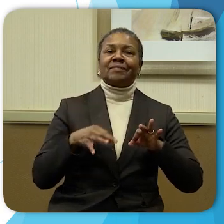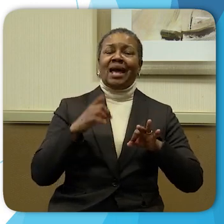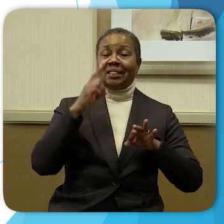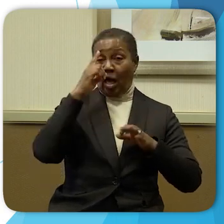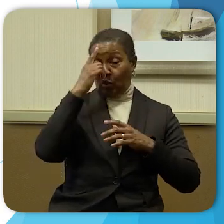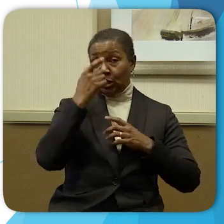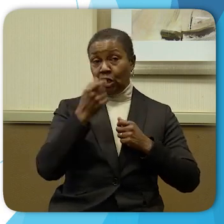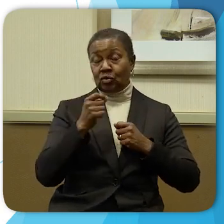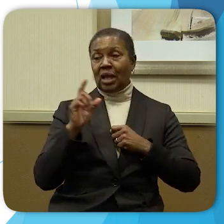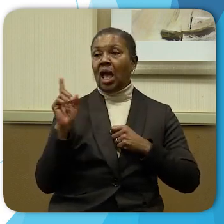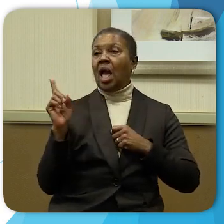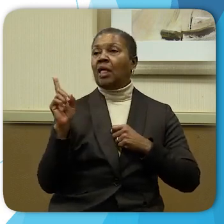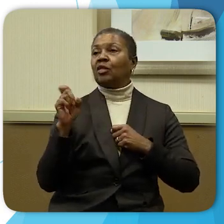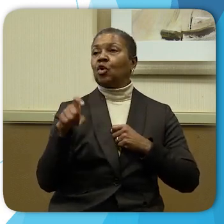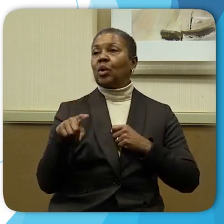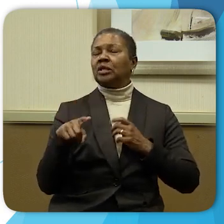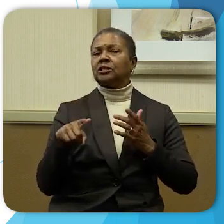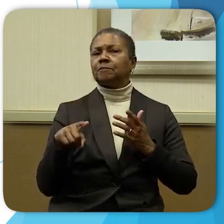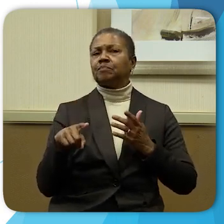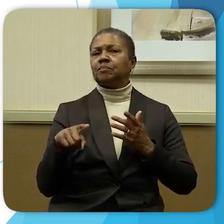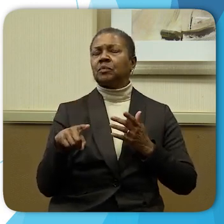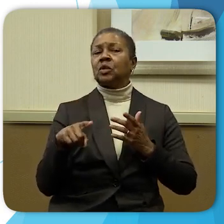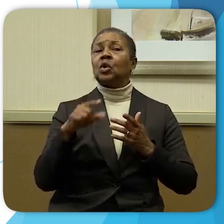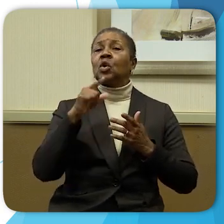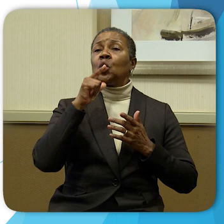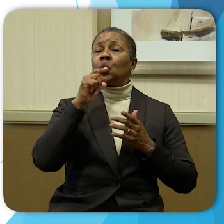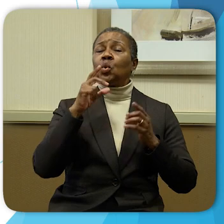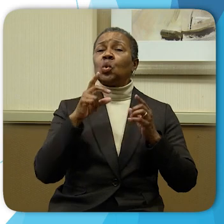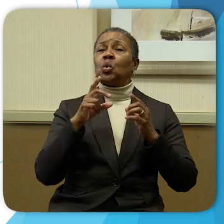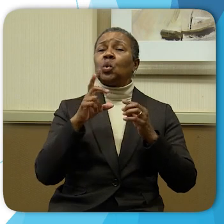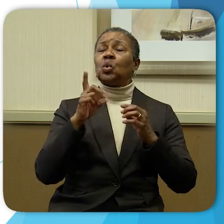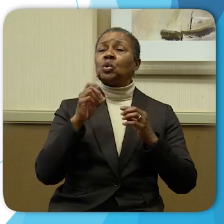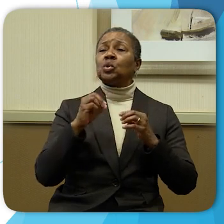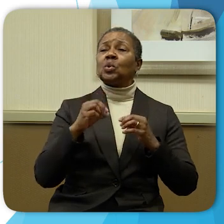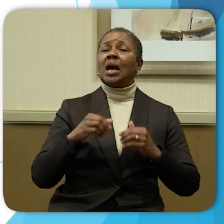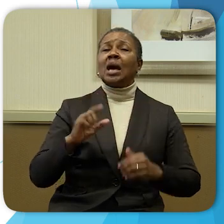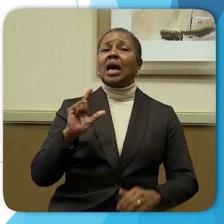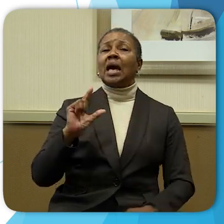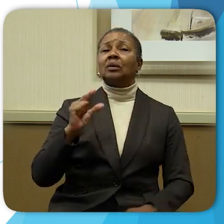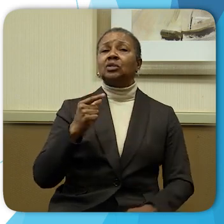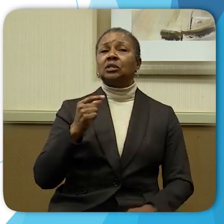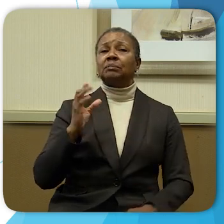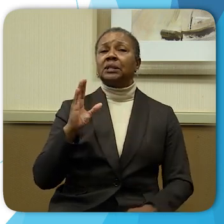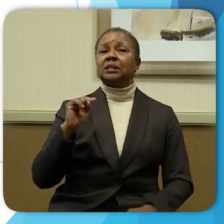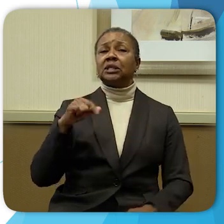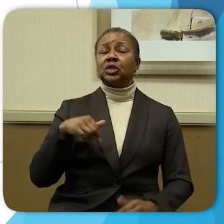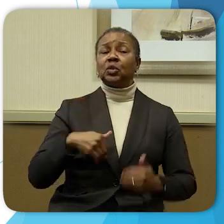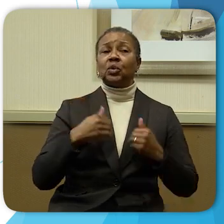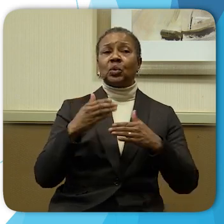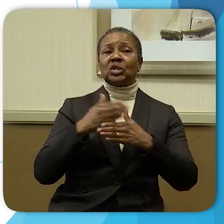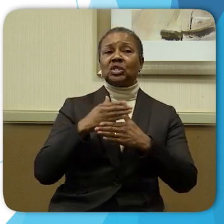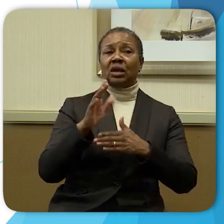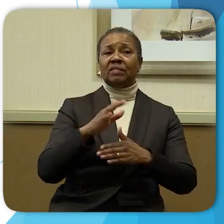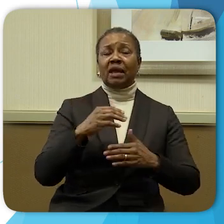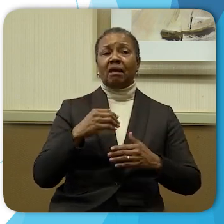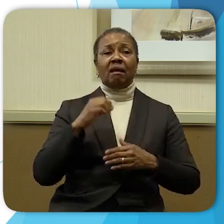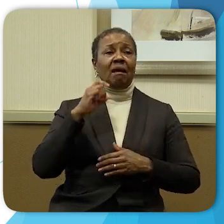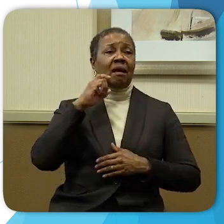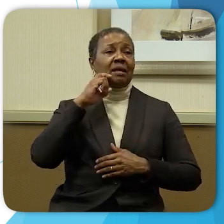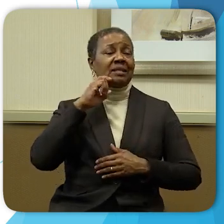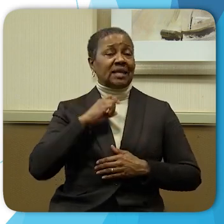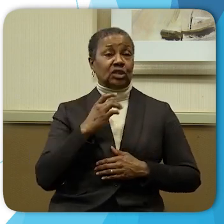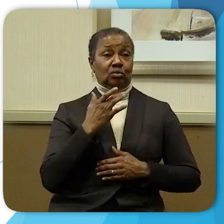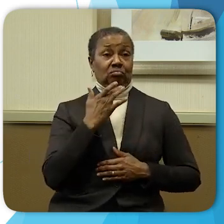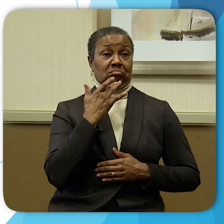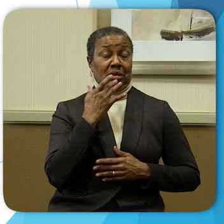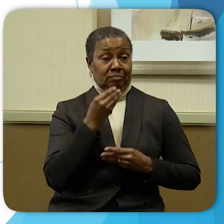really interesting. The question is, with whom do LGBTQ youth share their sexual orientation and gender identity?